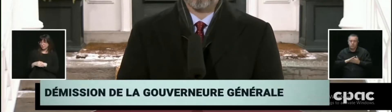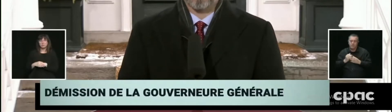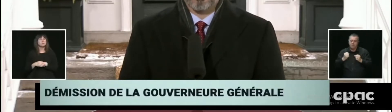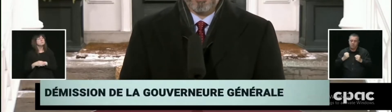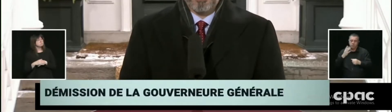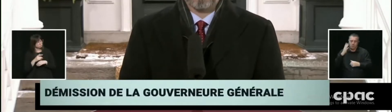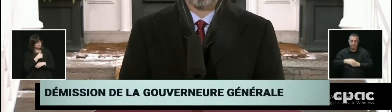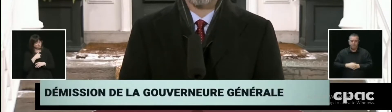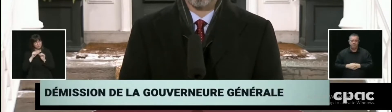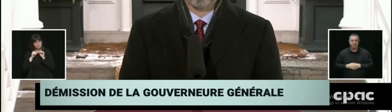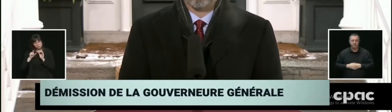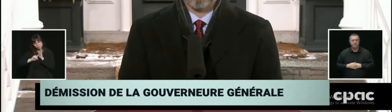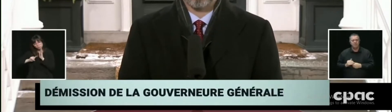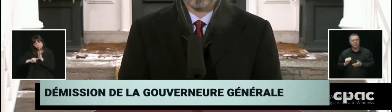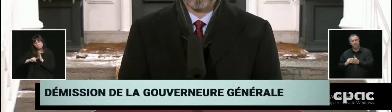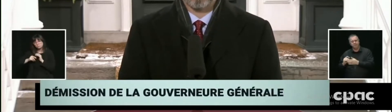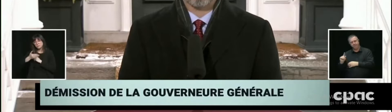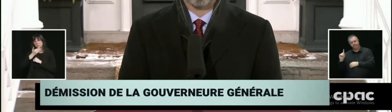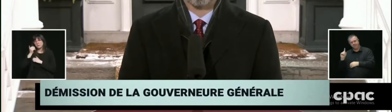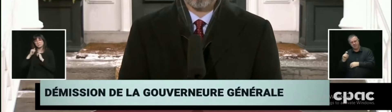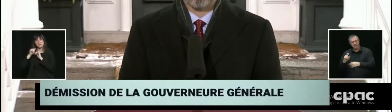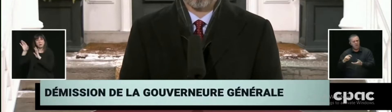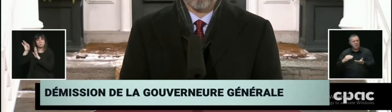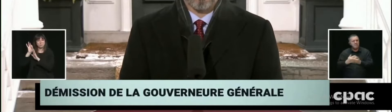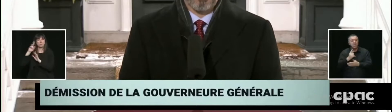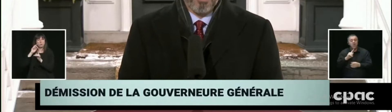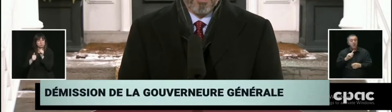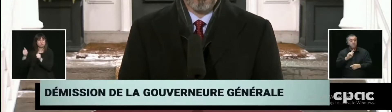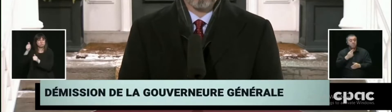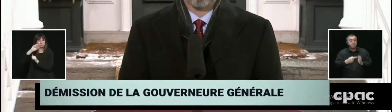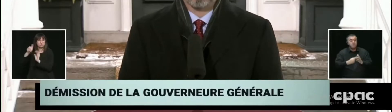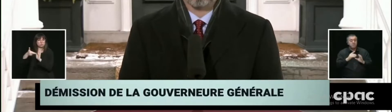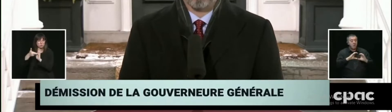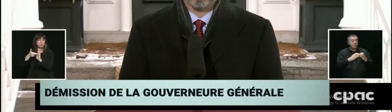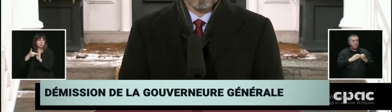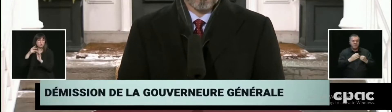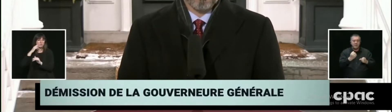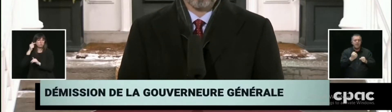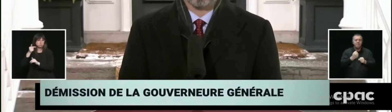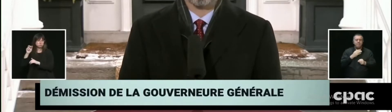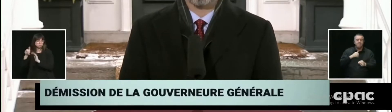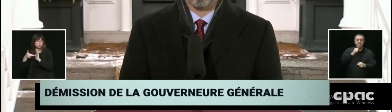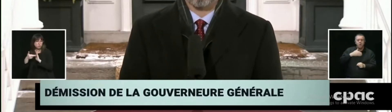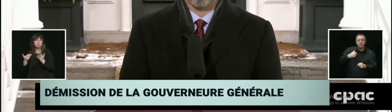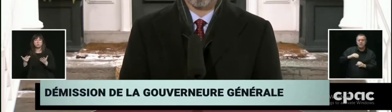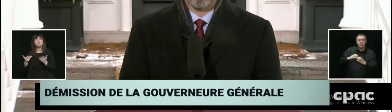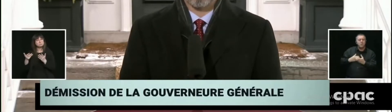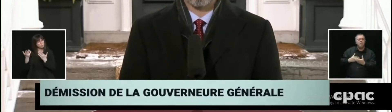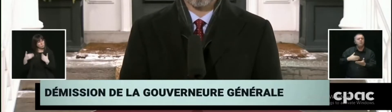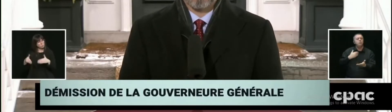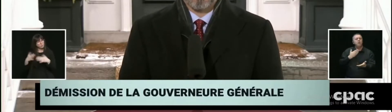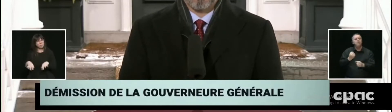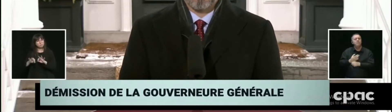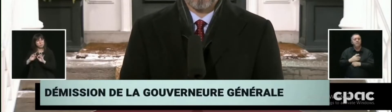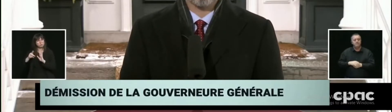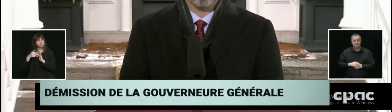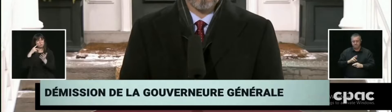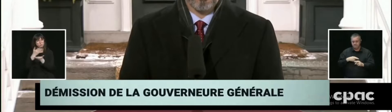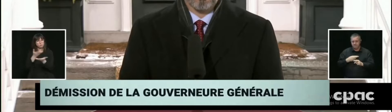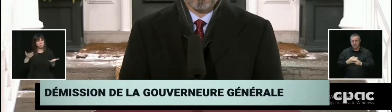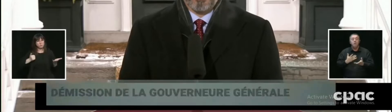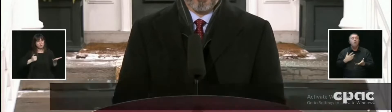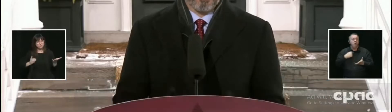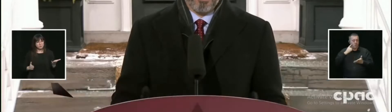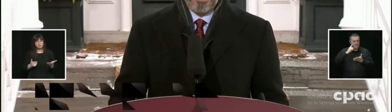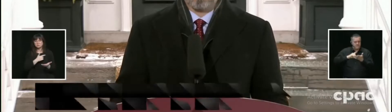continue to look at the best way to select people for the vice-regal appointments. It's an important role for Canadians, and we will